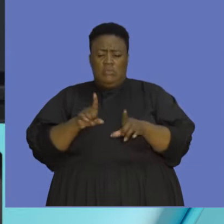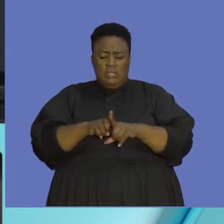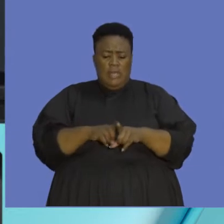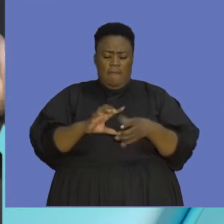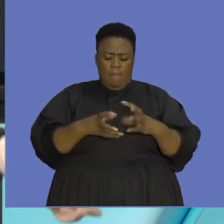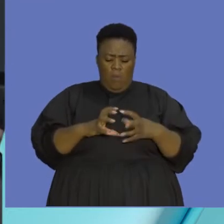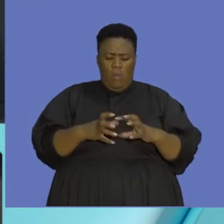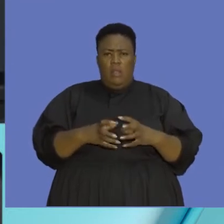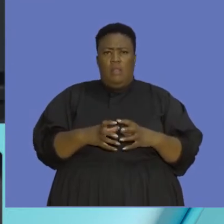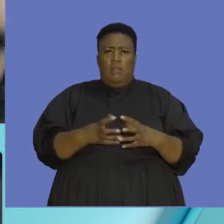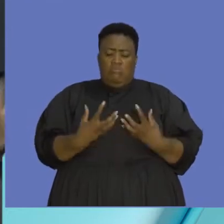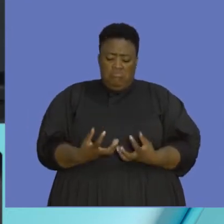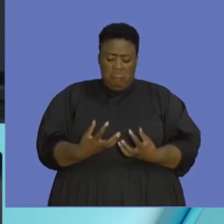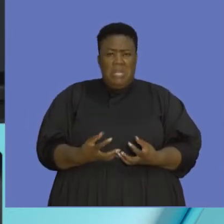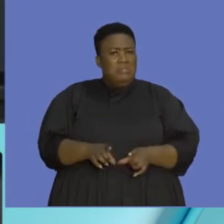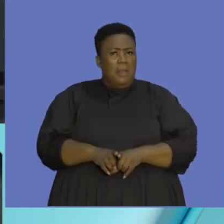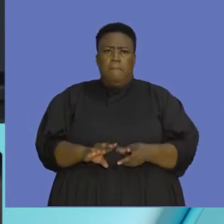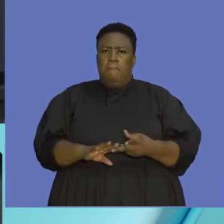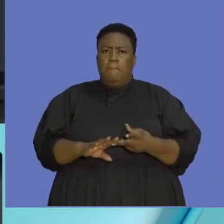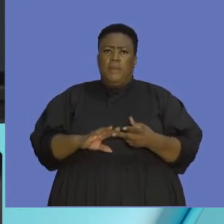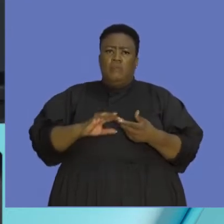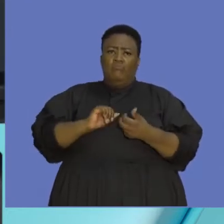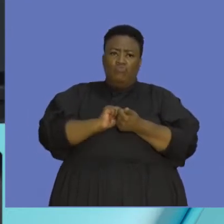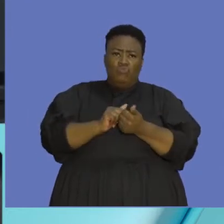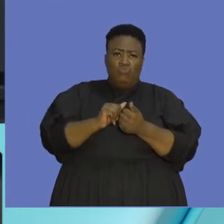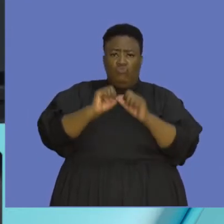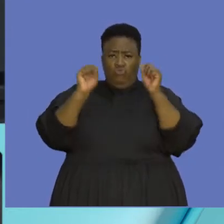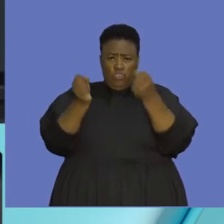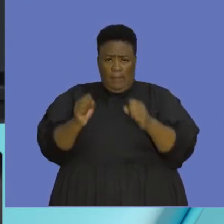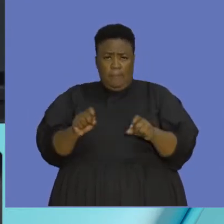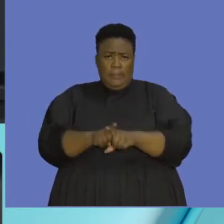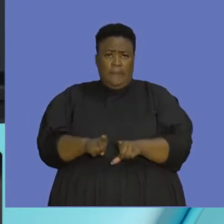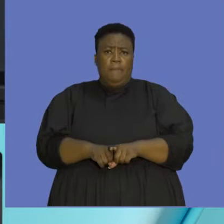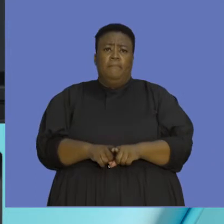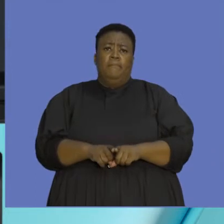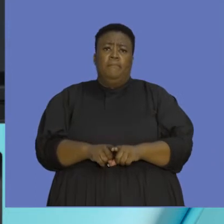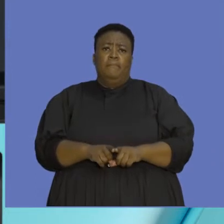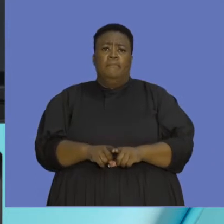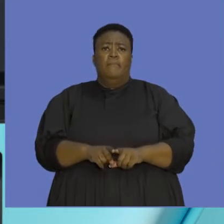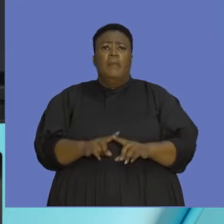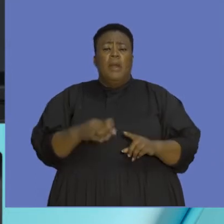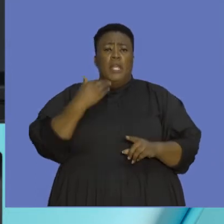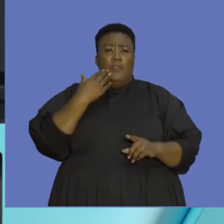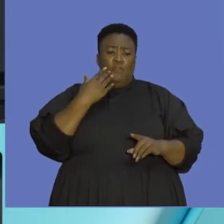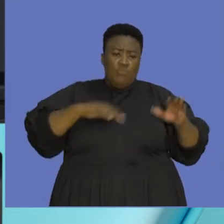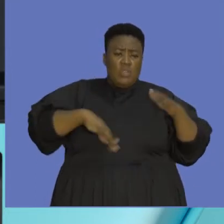has the same mass, has the same shape. But why is it that if you kick it harder, it'll go